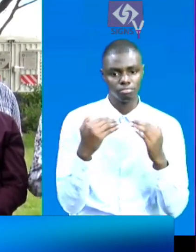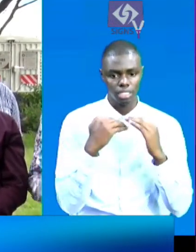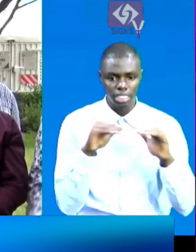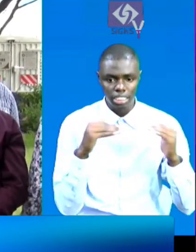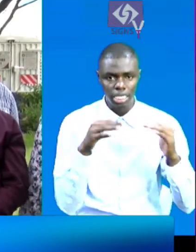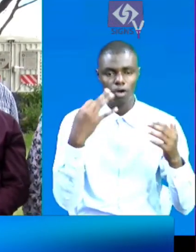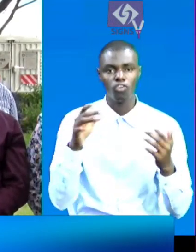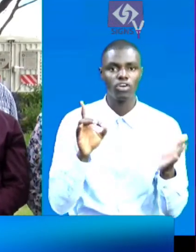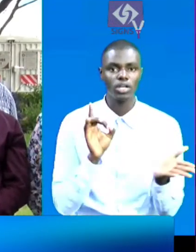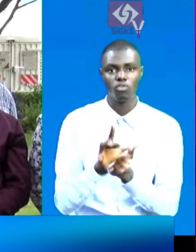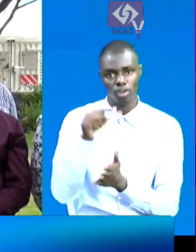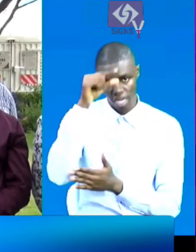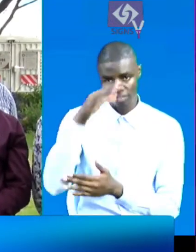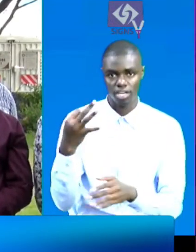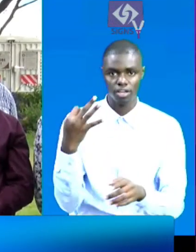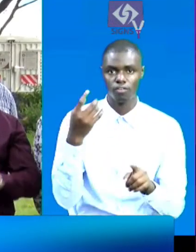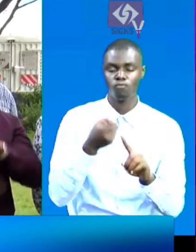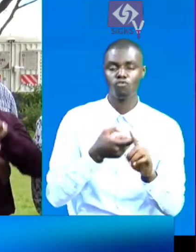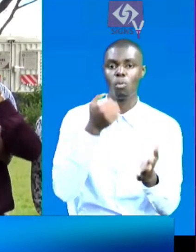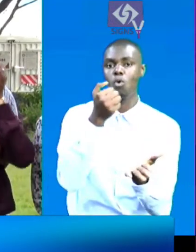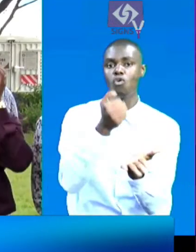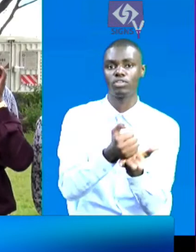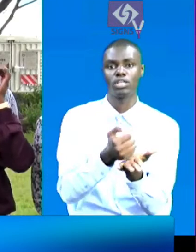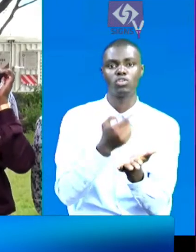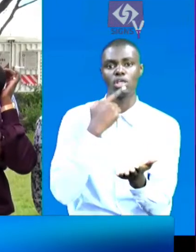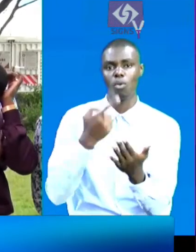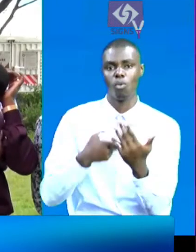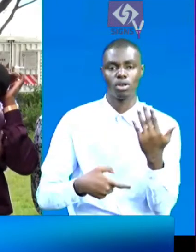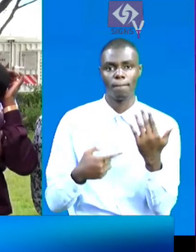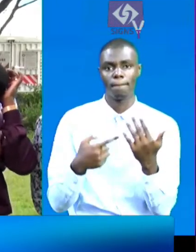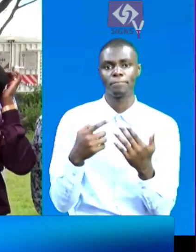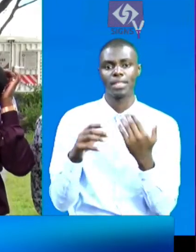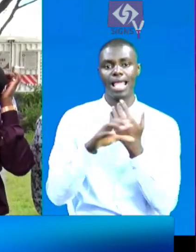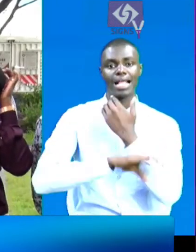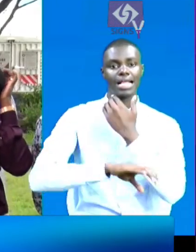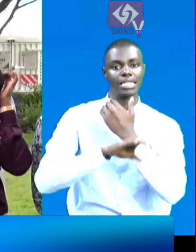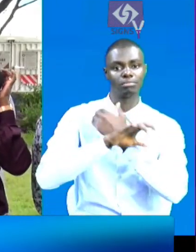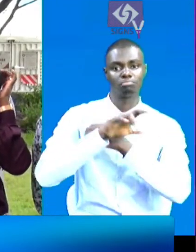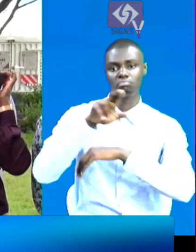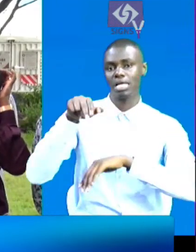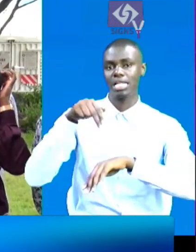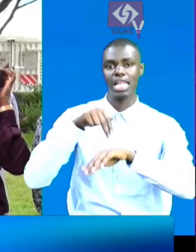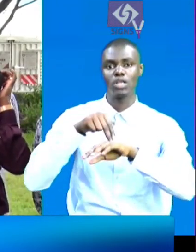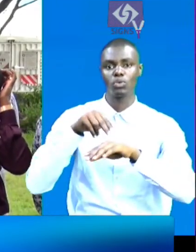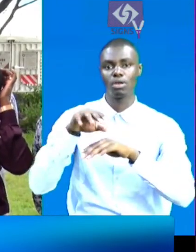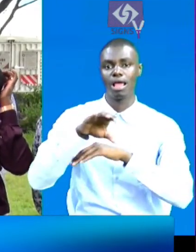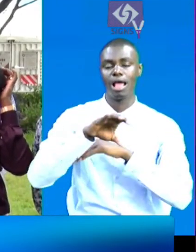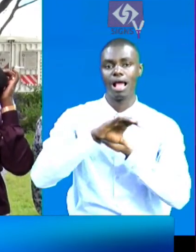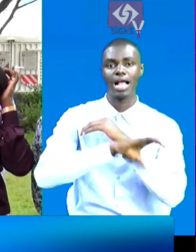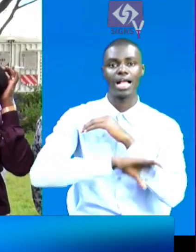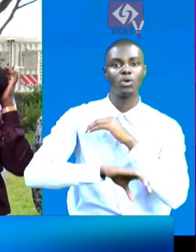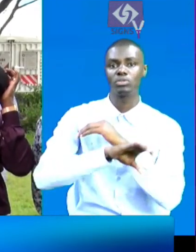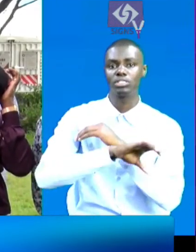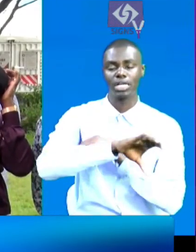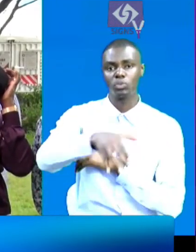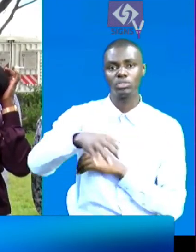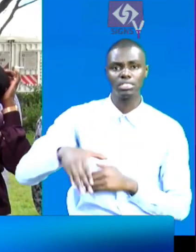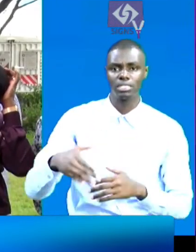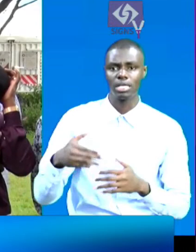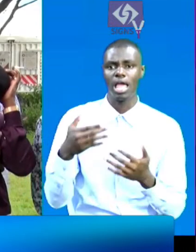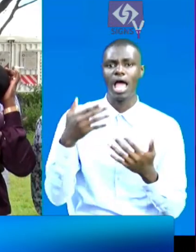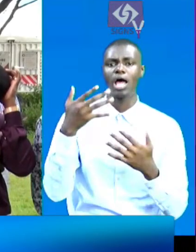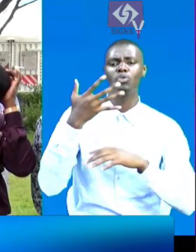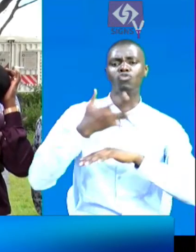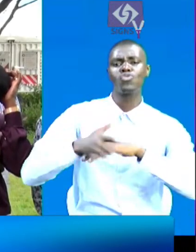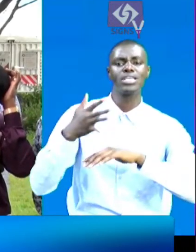that we save the country and the nation and counties a lot of wasted time